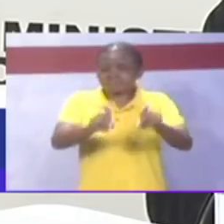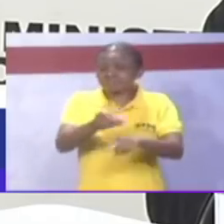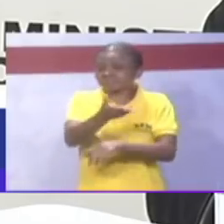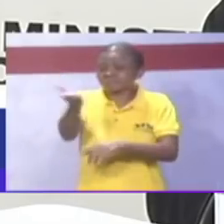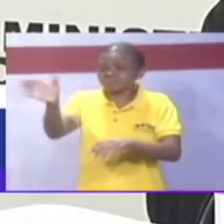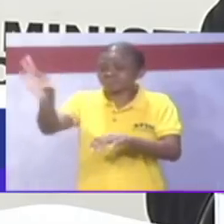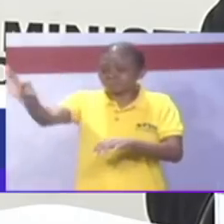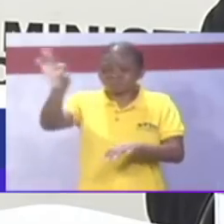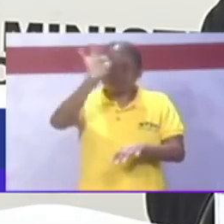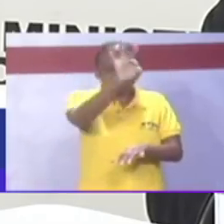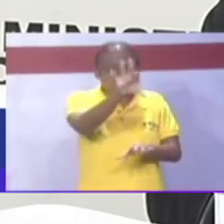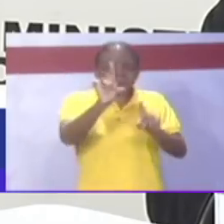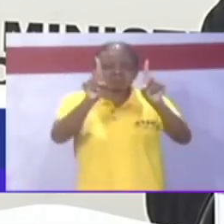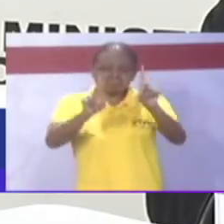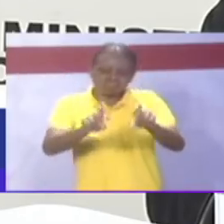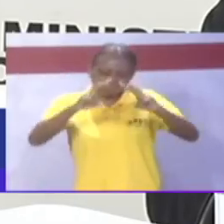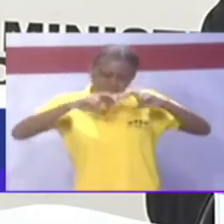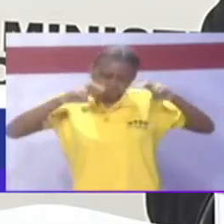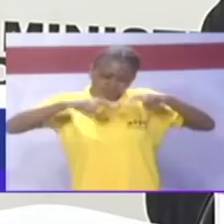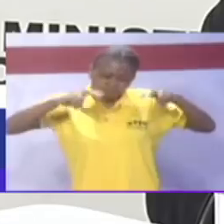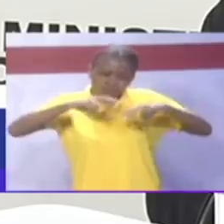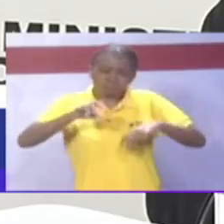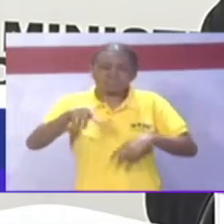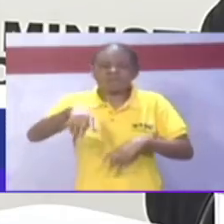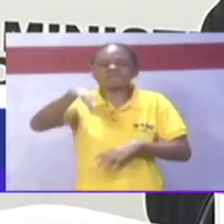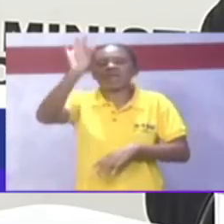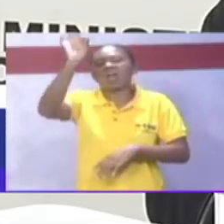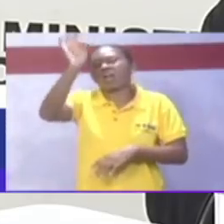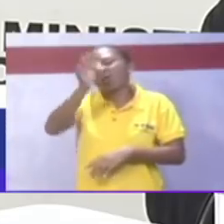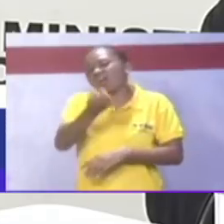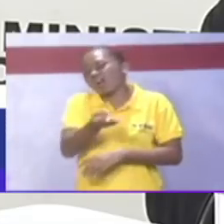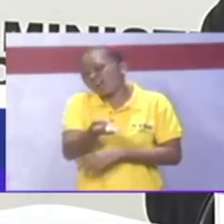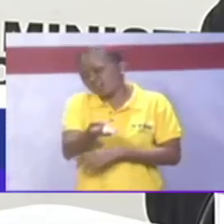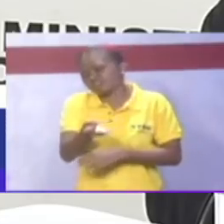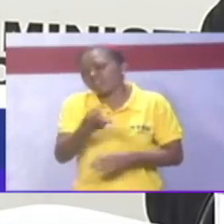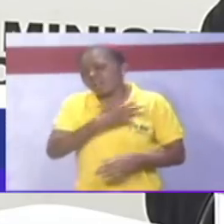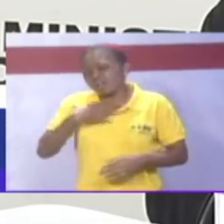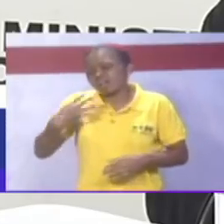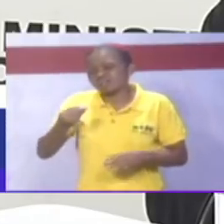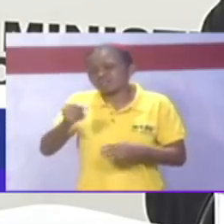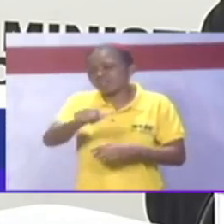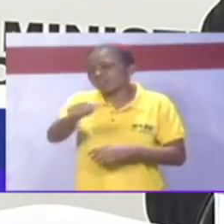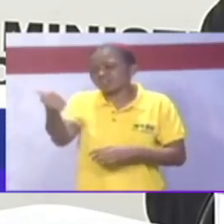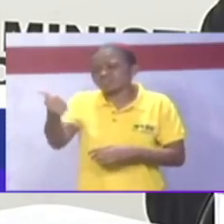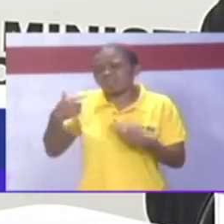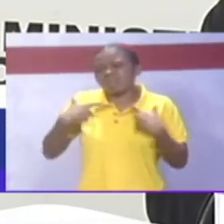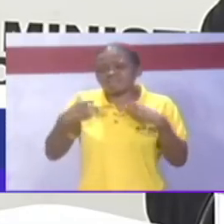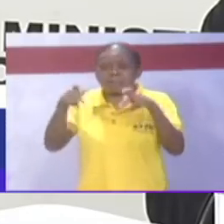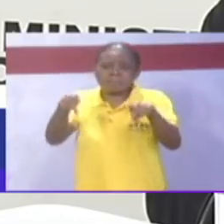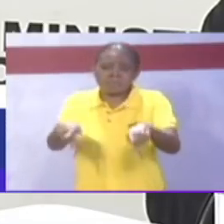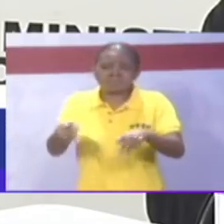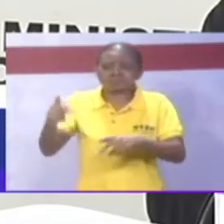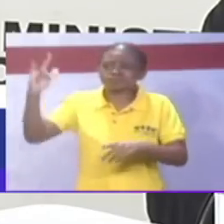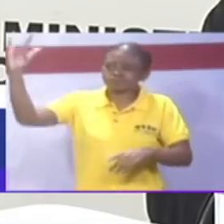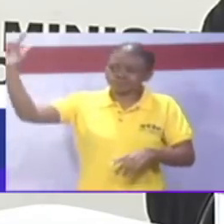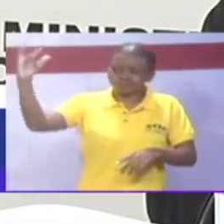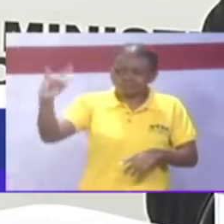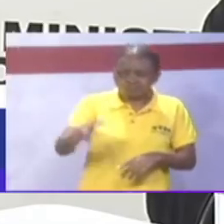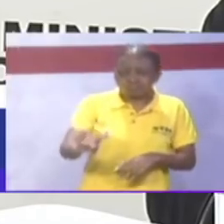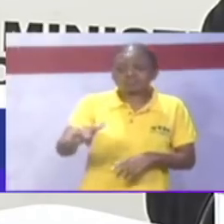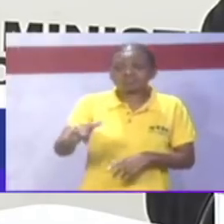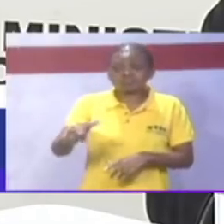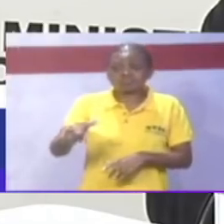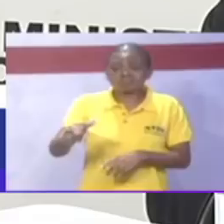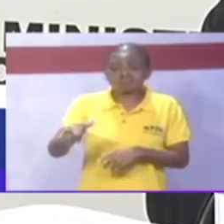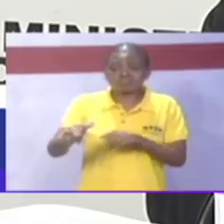population. And there's a set of repatriated individuals who weren't vaccinated and therefore are tested before they